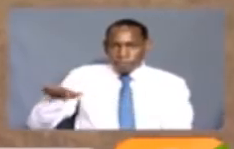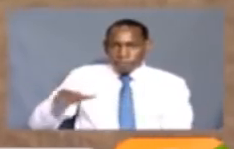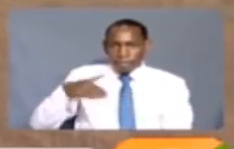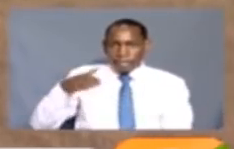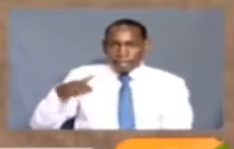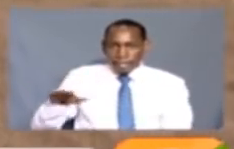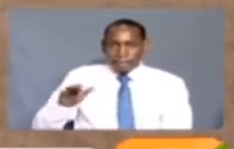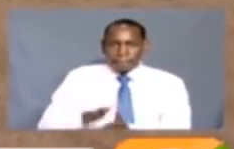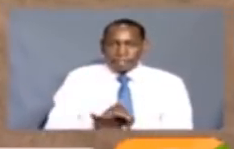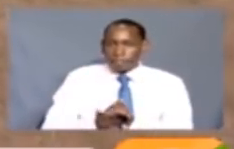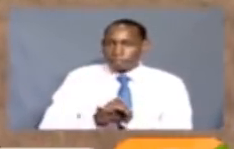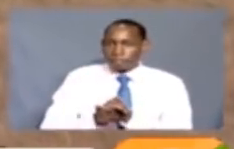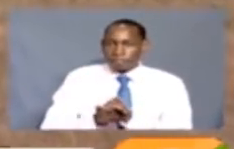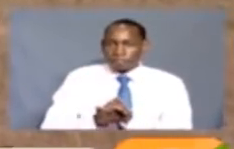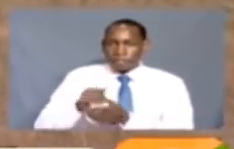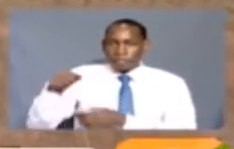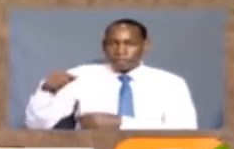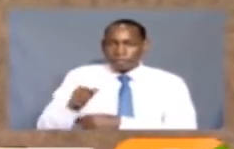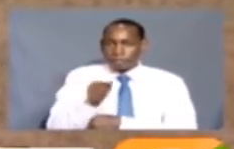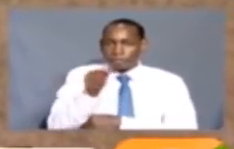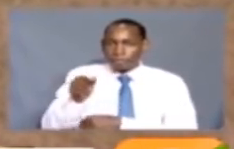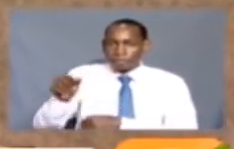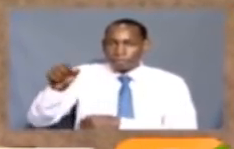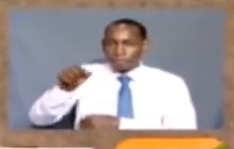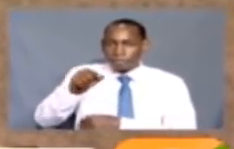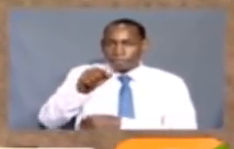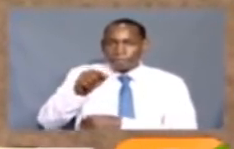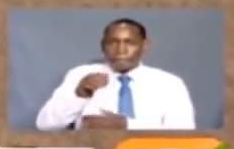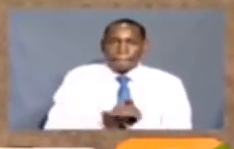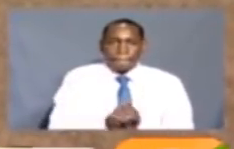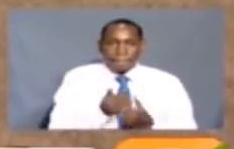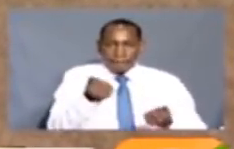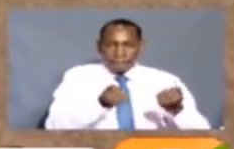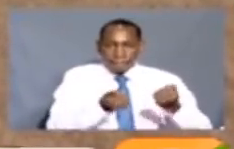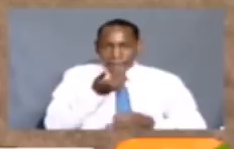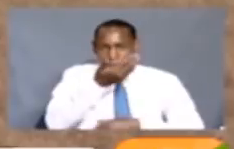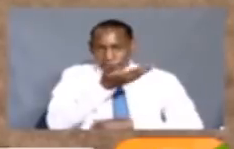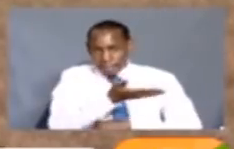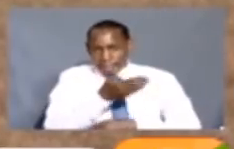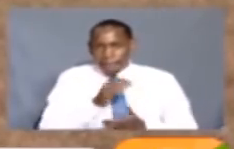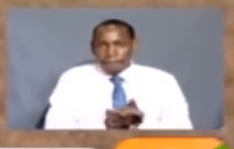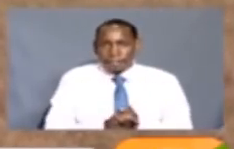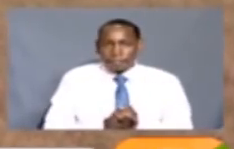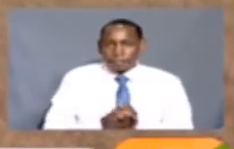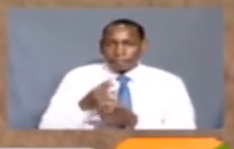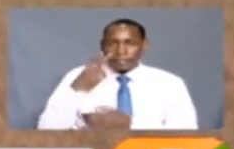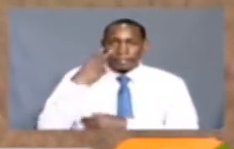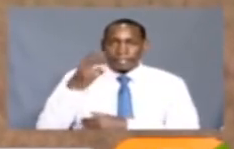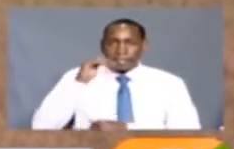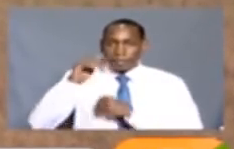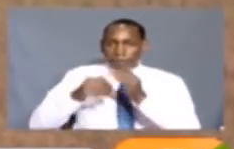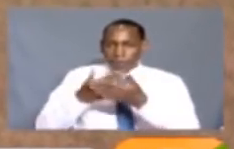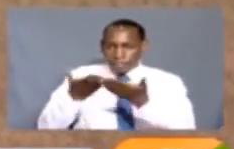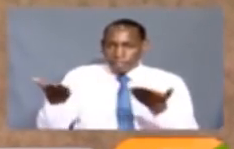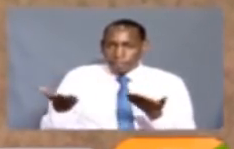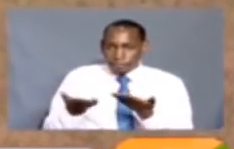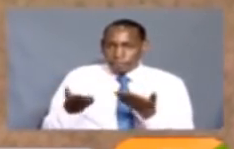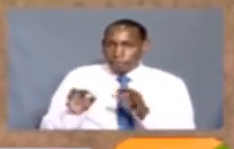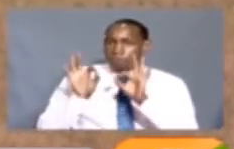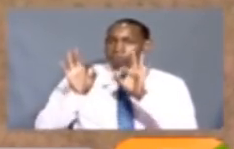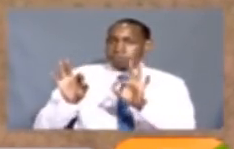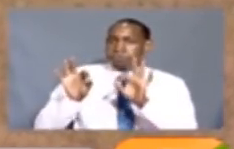making their way right past our vehicle, and I'm getting to witness all of this. Wow.